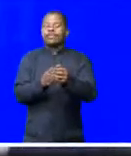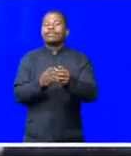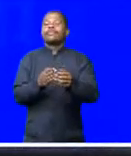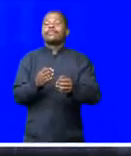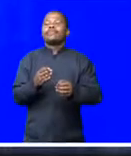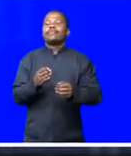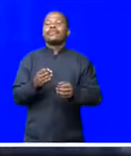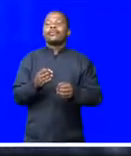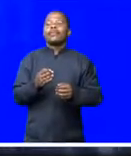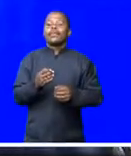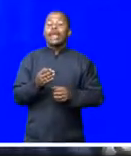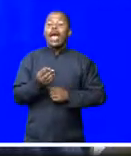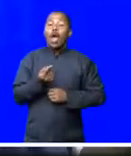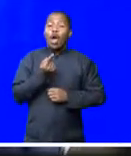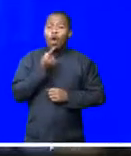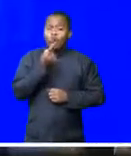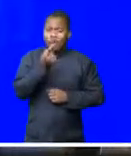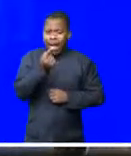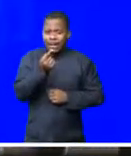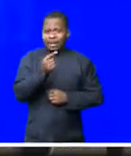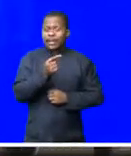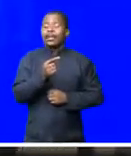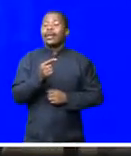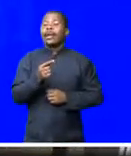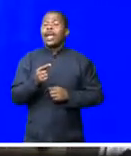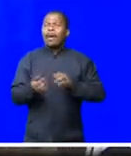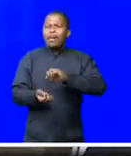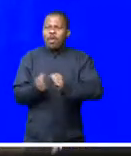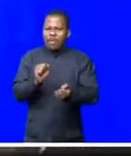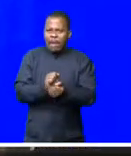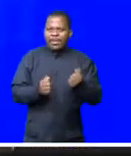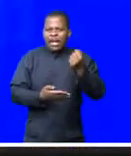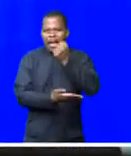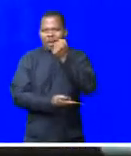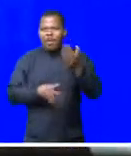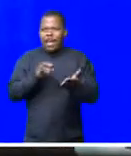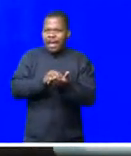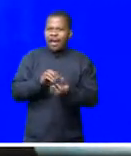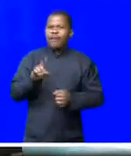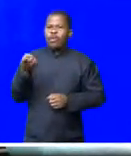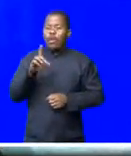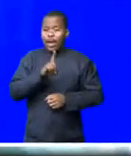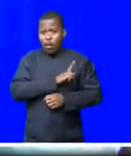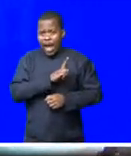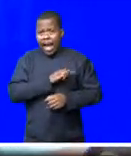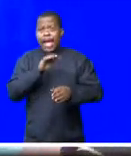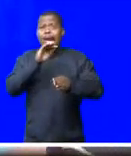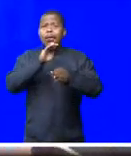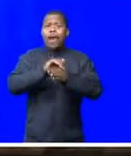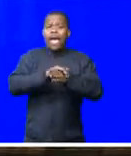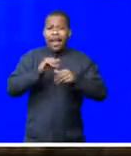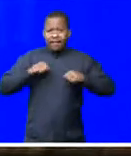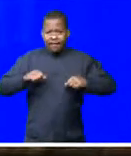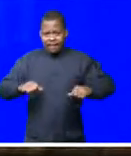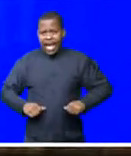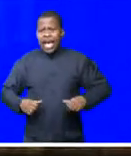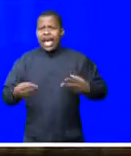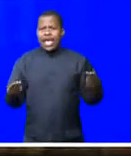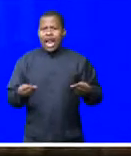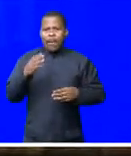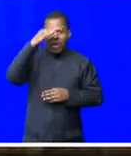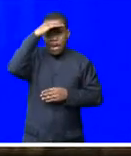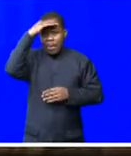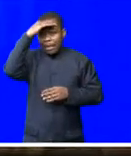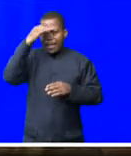Albinism Eswatini bona bavete tinkinga letikhona emimangweni letithikabeta inhlala kahle yebantfu labanelibala. Kumbe